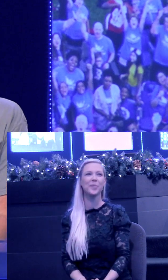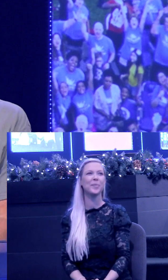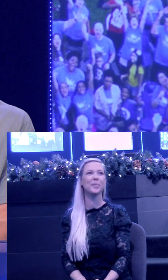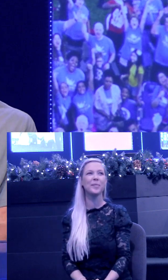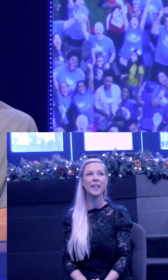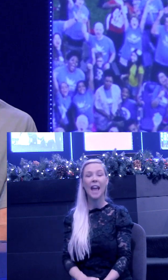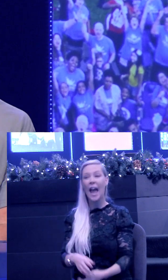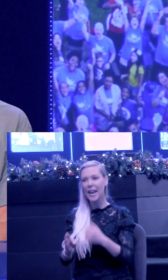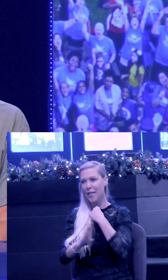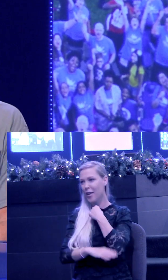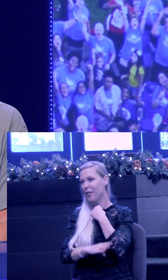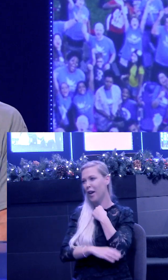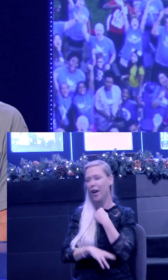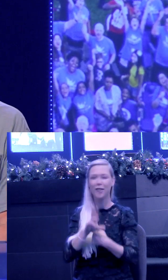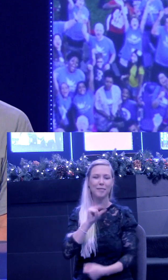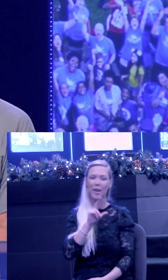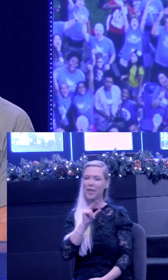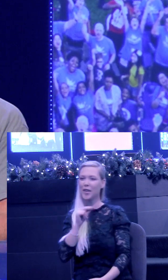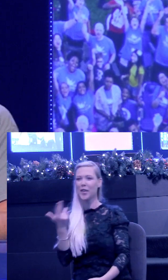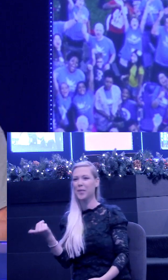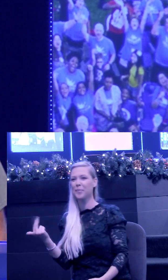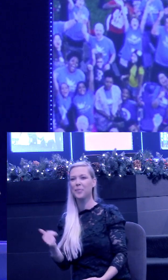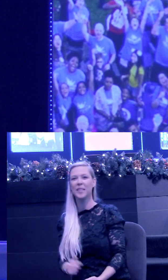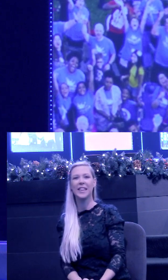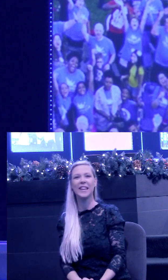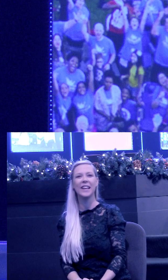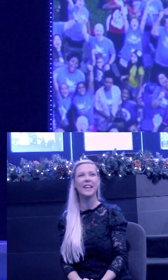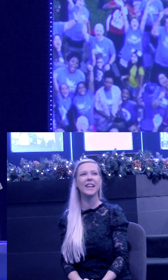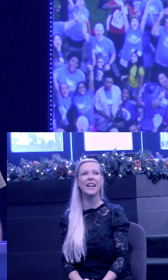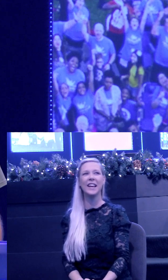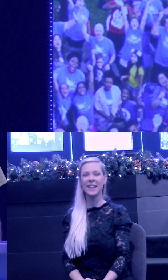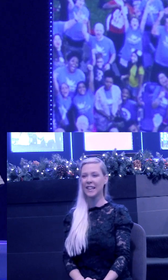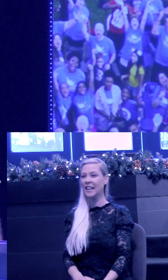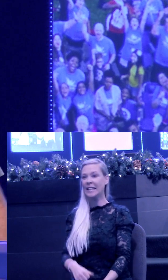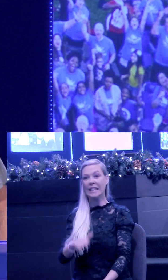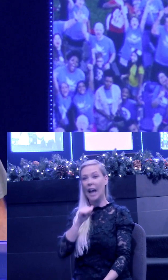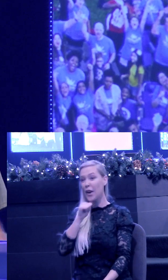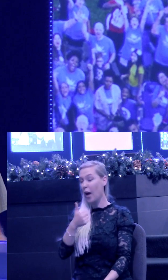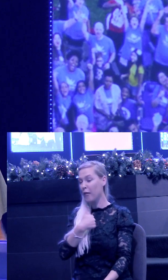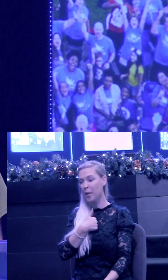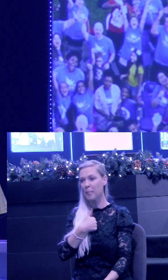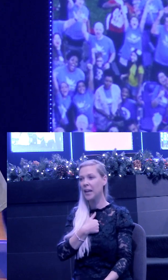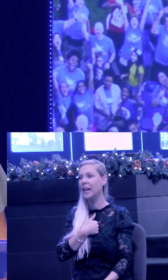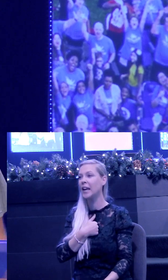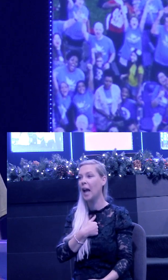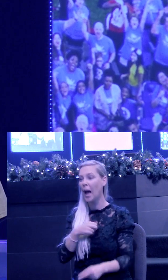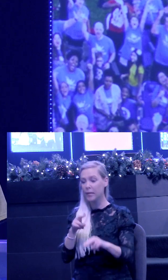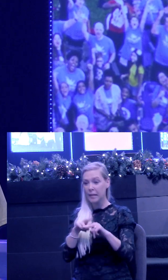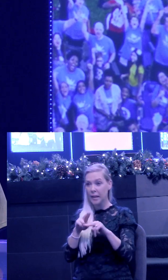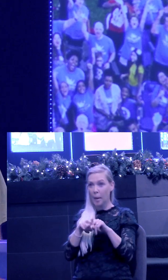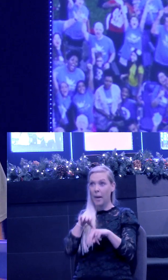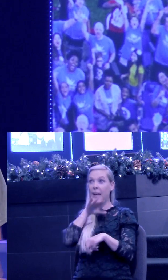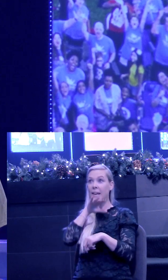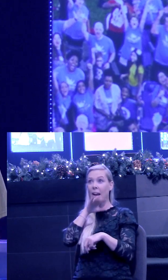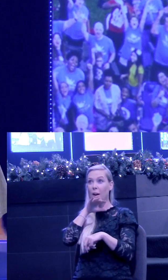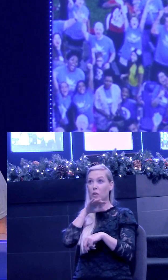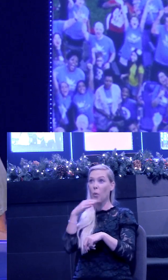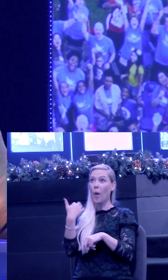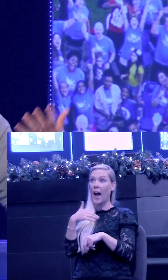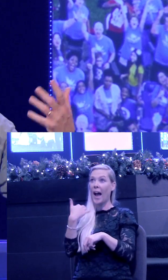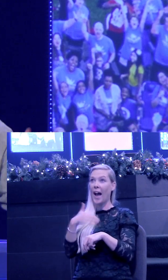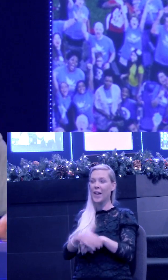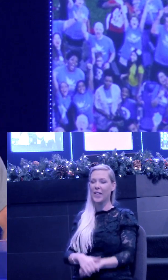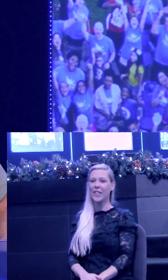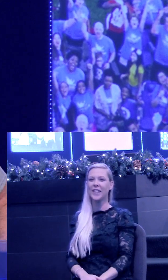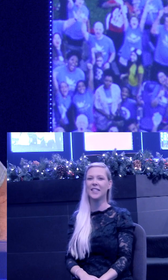and in the fall, that ship sailed a long time ago. You know, I'm sitting on my couch, and that's inspiring as I sit